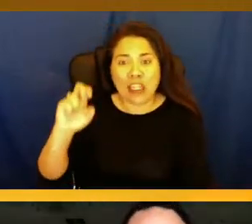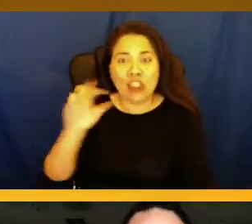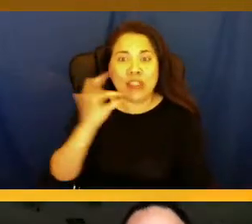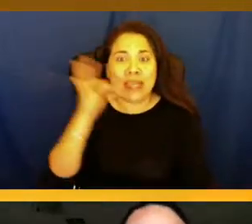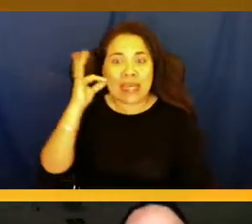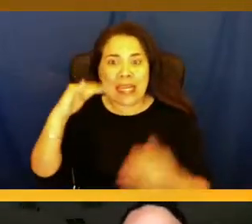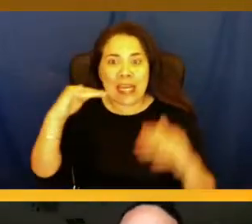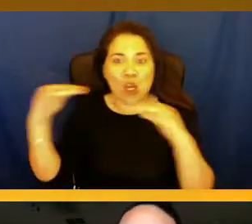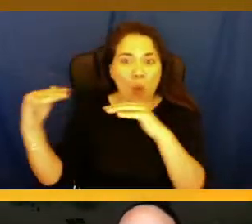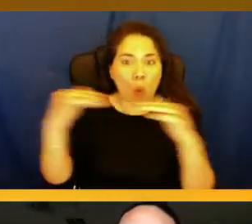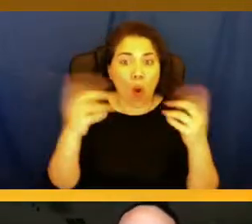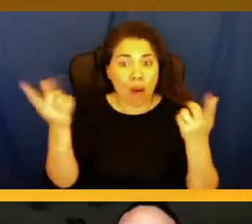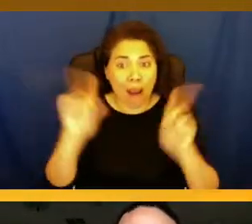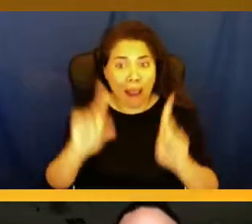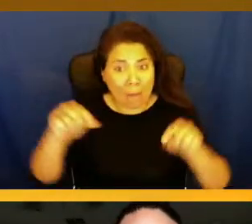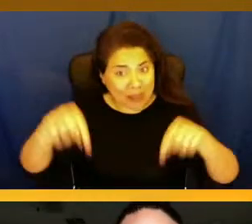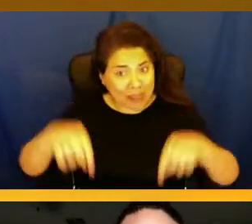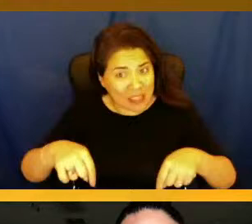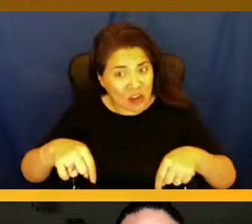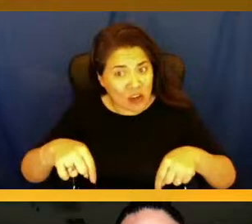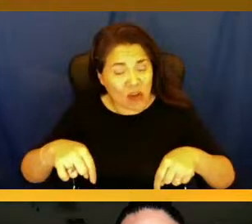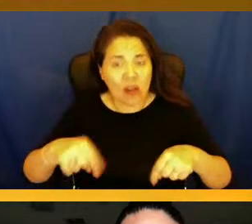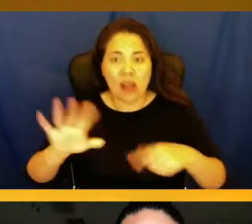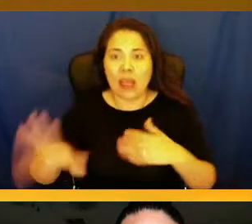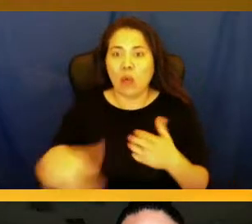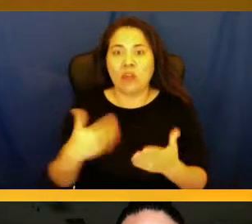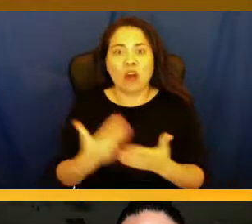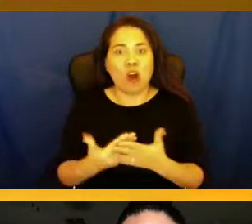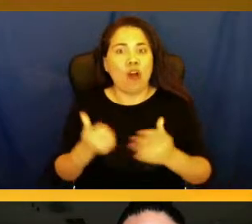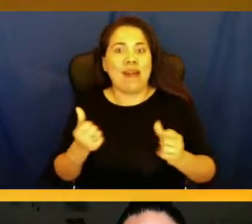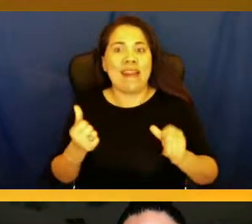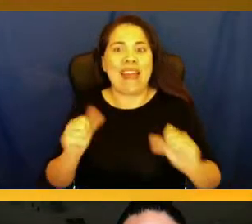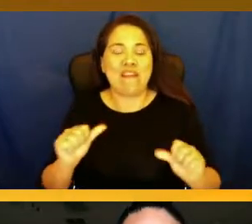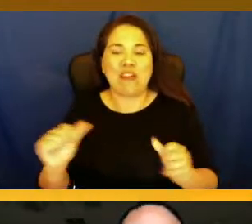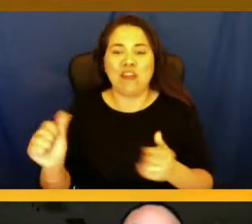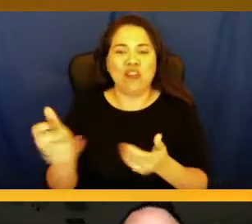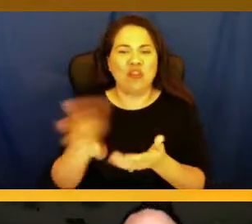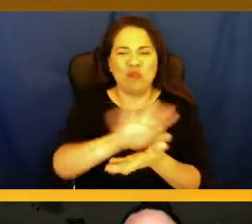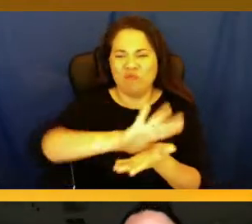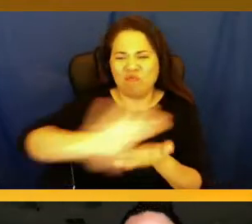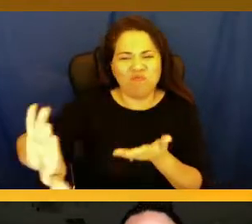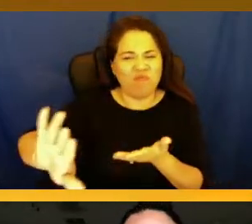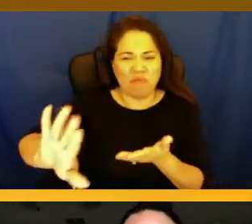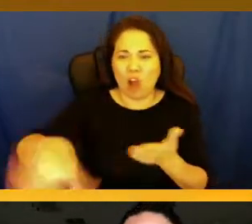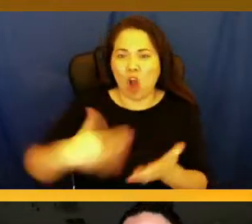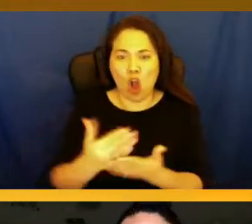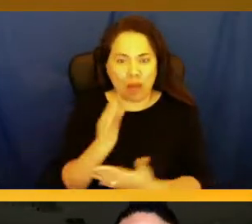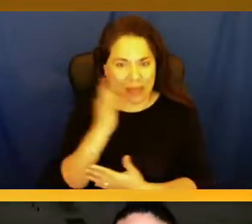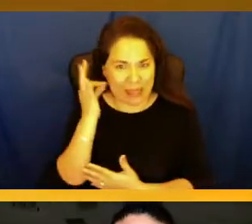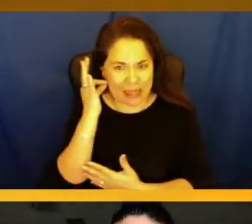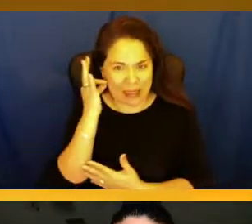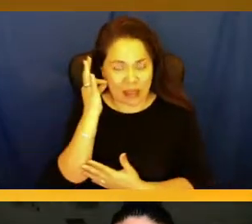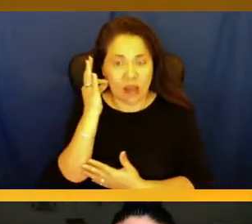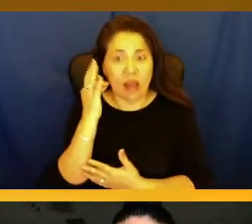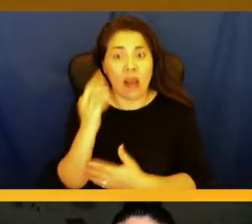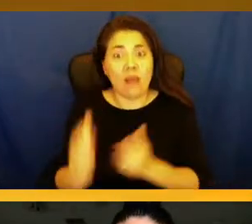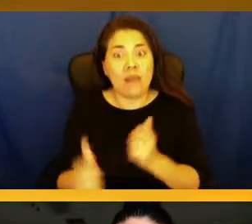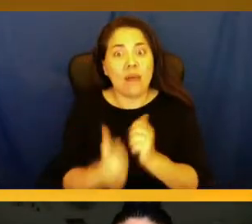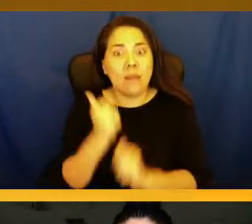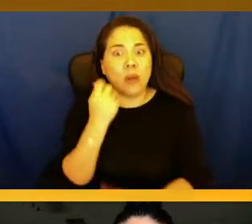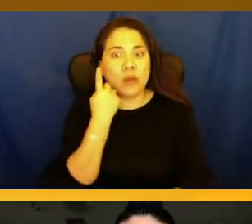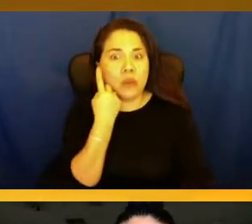here. You know, it was all an effort to eradicate. And then, of course, the most recent